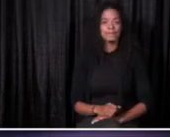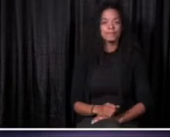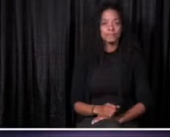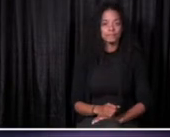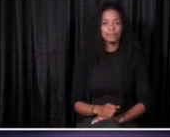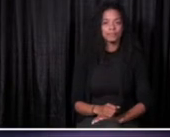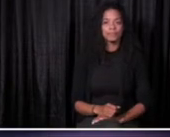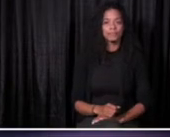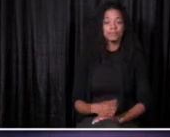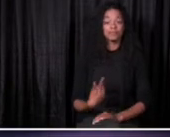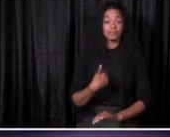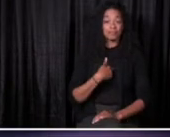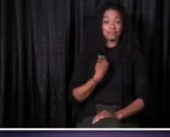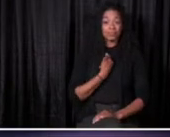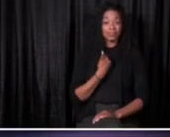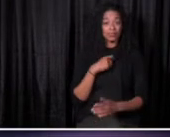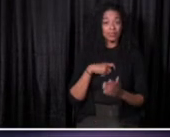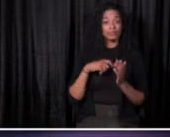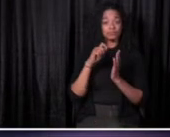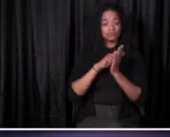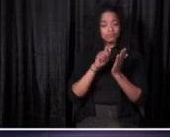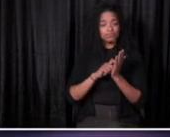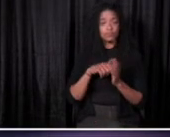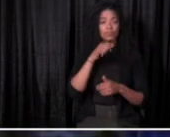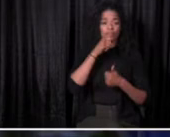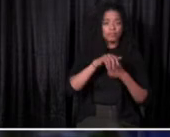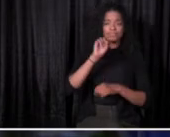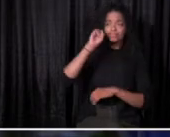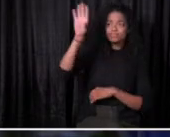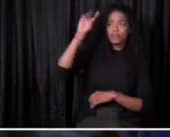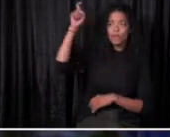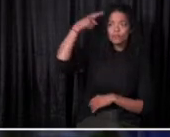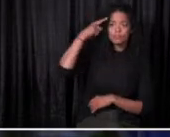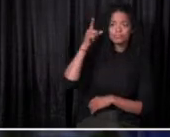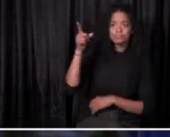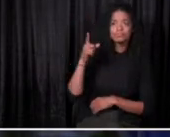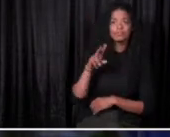Governor Newsom asking for a pardon.